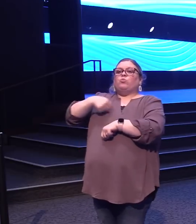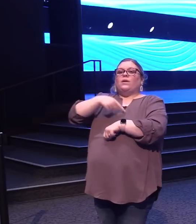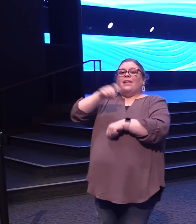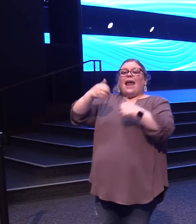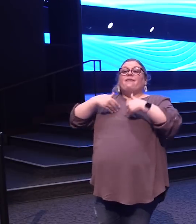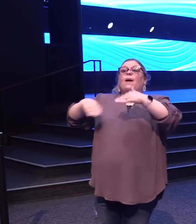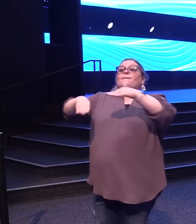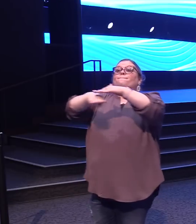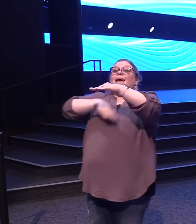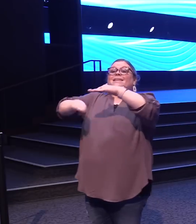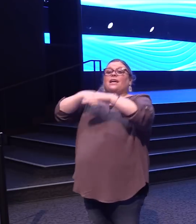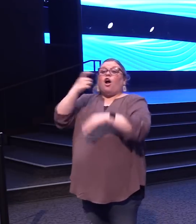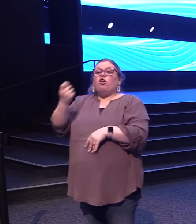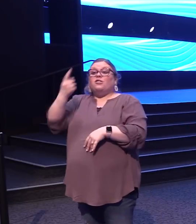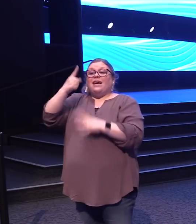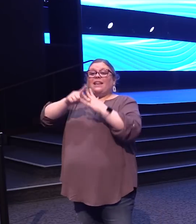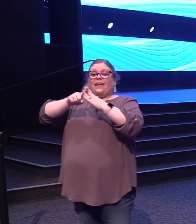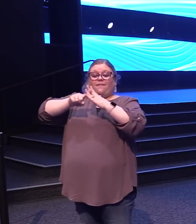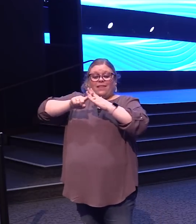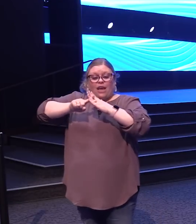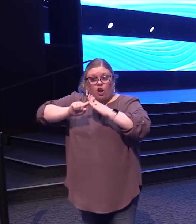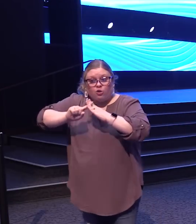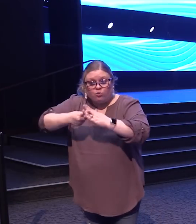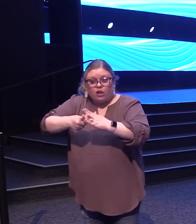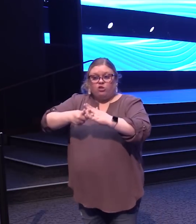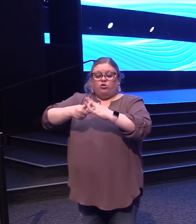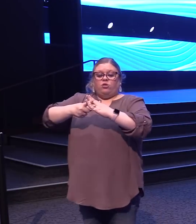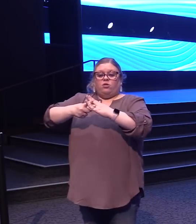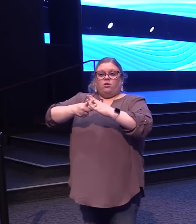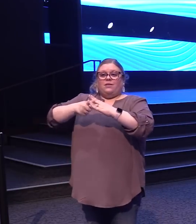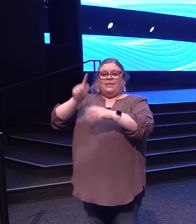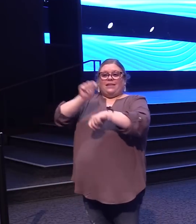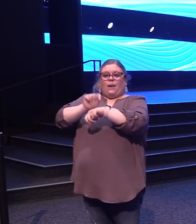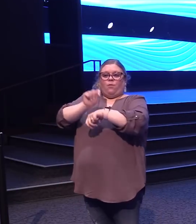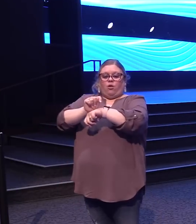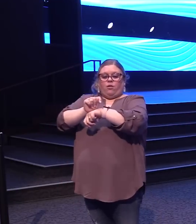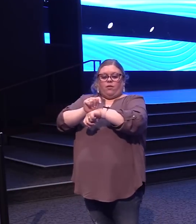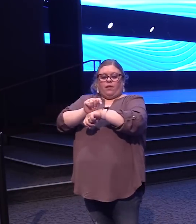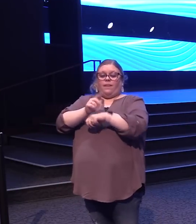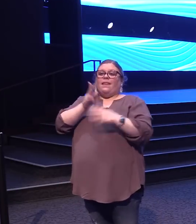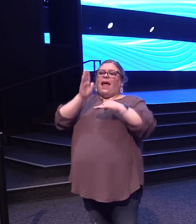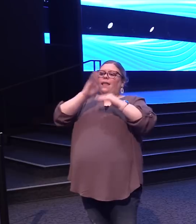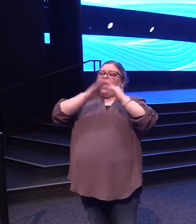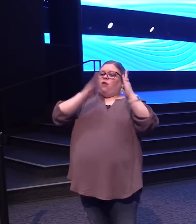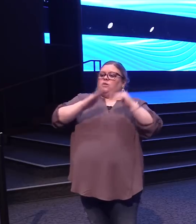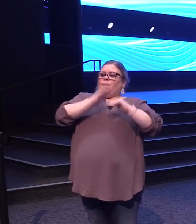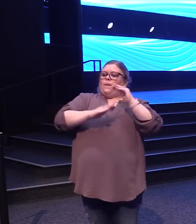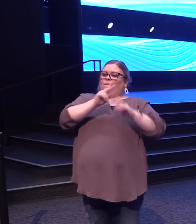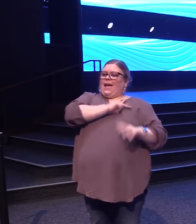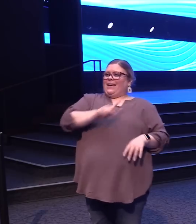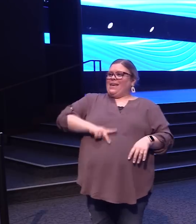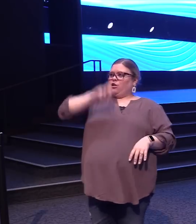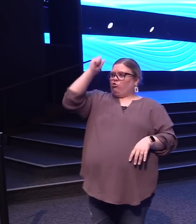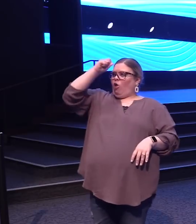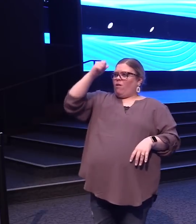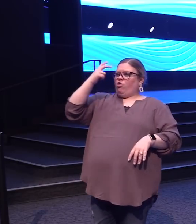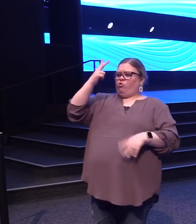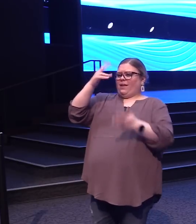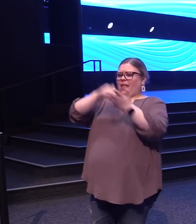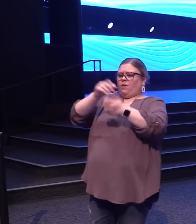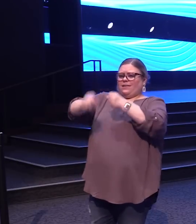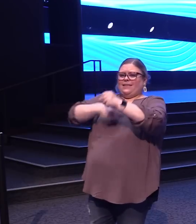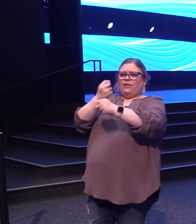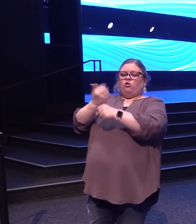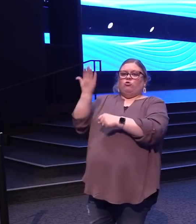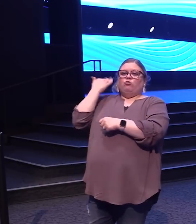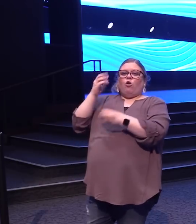basic understanding of the original temple. The house that was built by King Solomon 3,000 years ago in